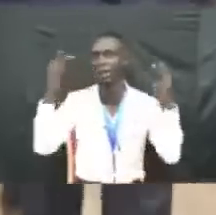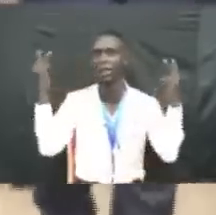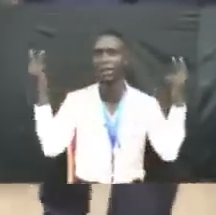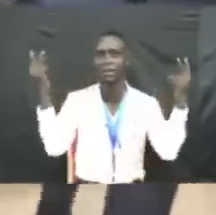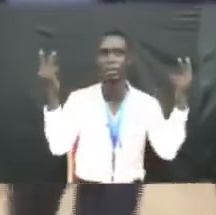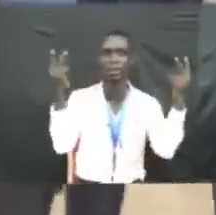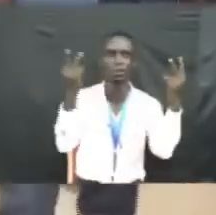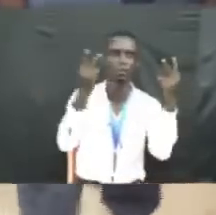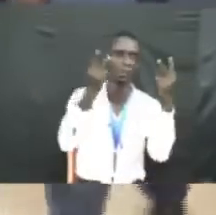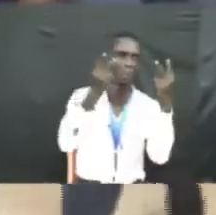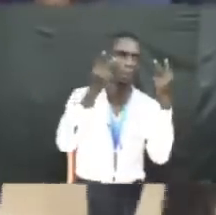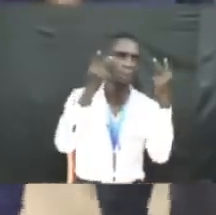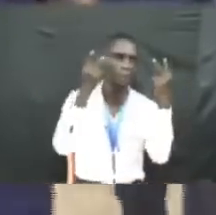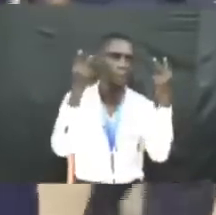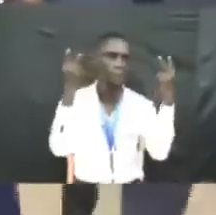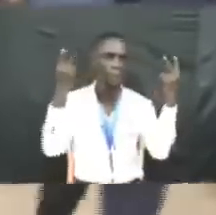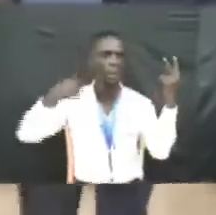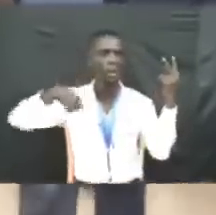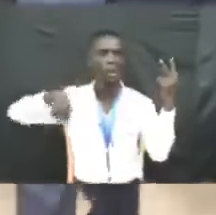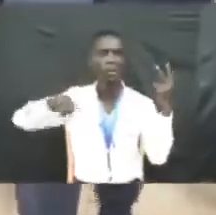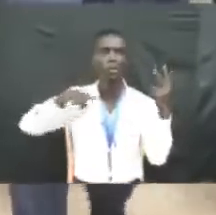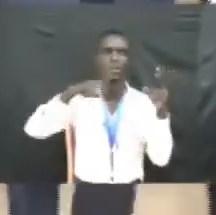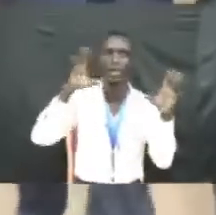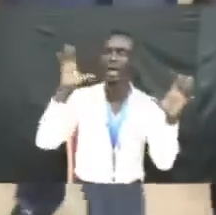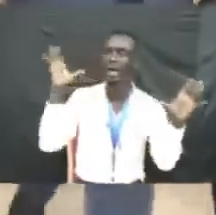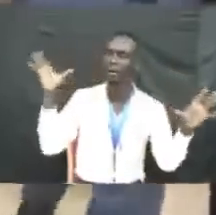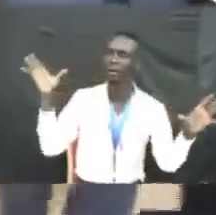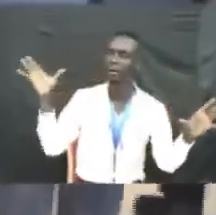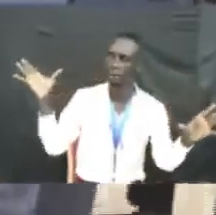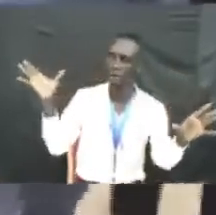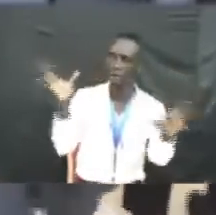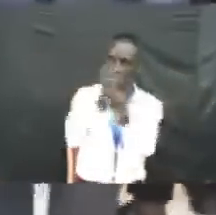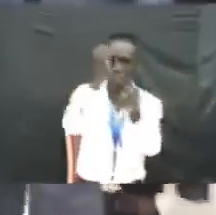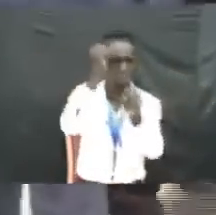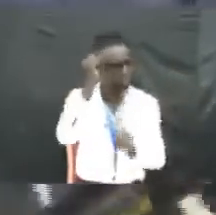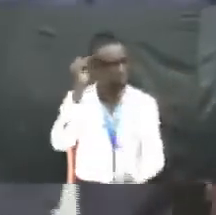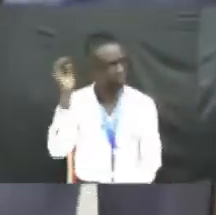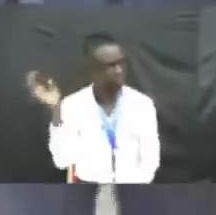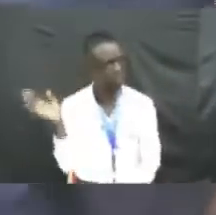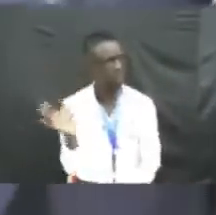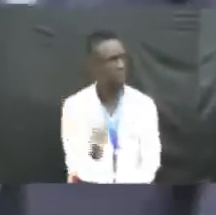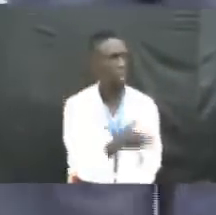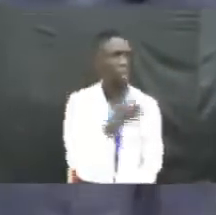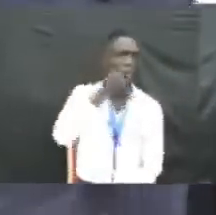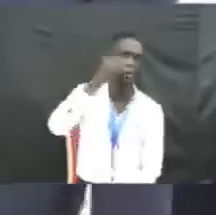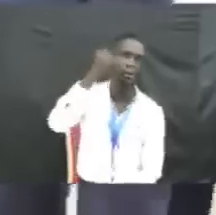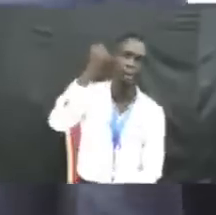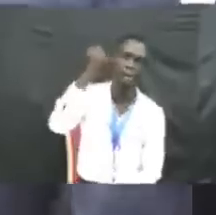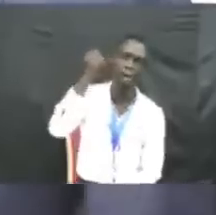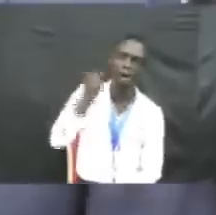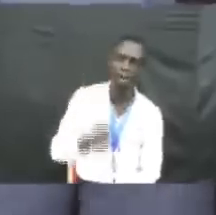the victory. Victory we shall overcome. Surely